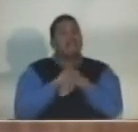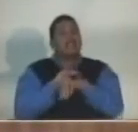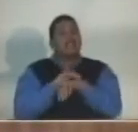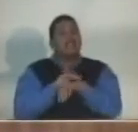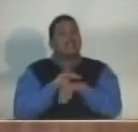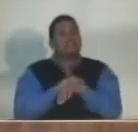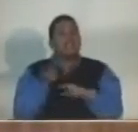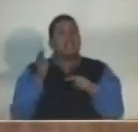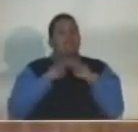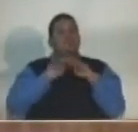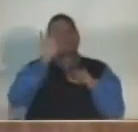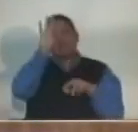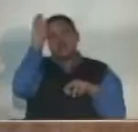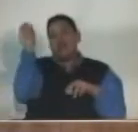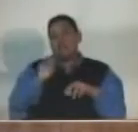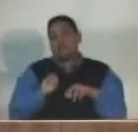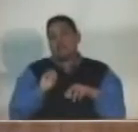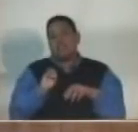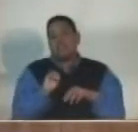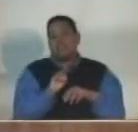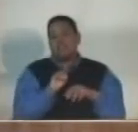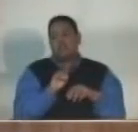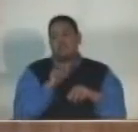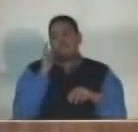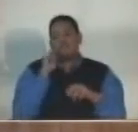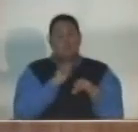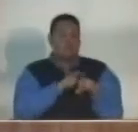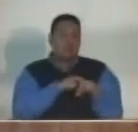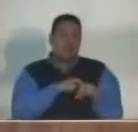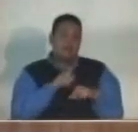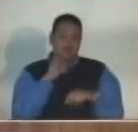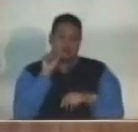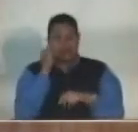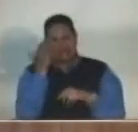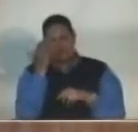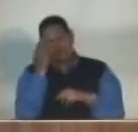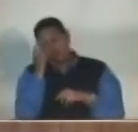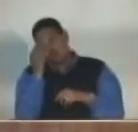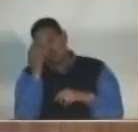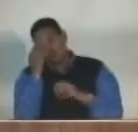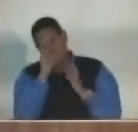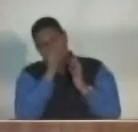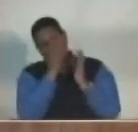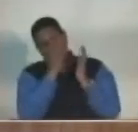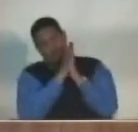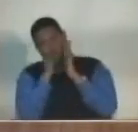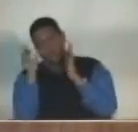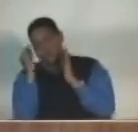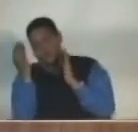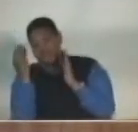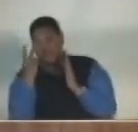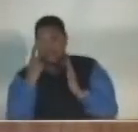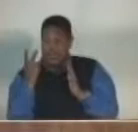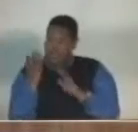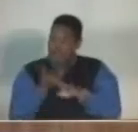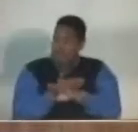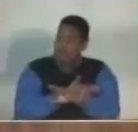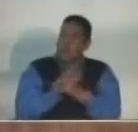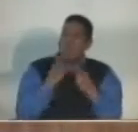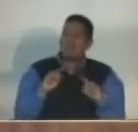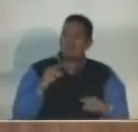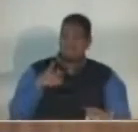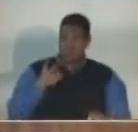language increased by 9 percentage points over the period. Mr. Speaker, despite these improvements, the ministry is